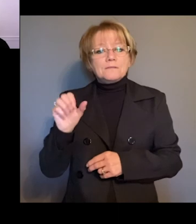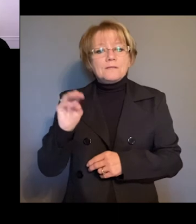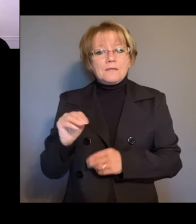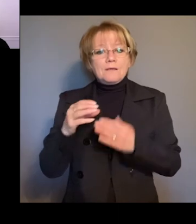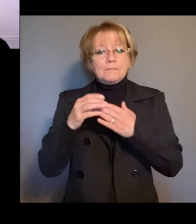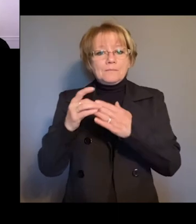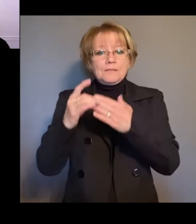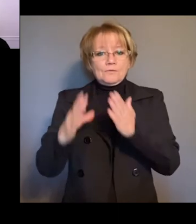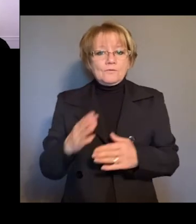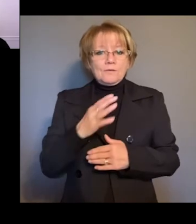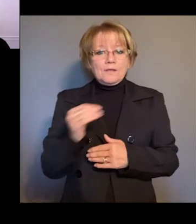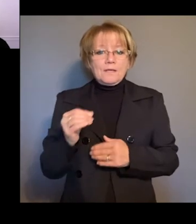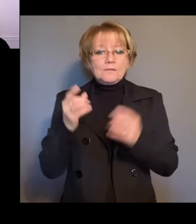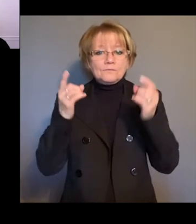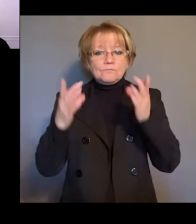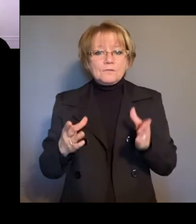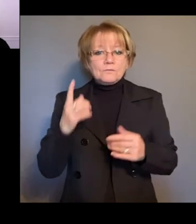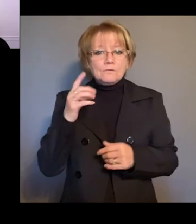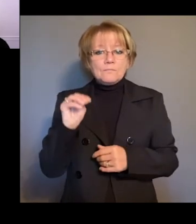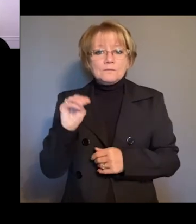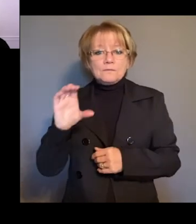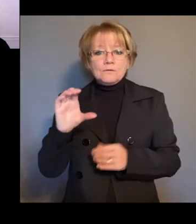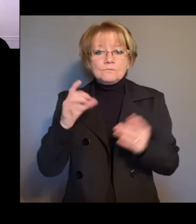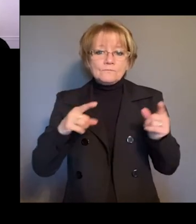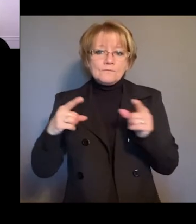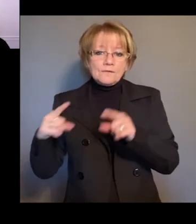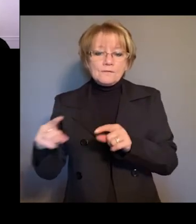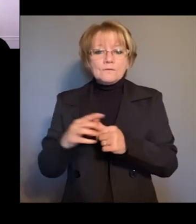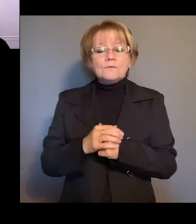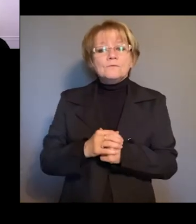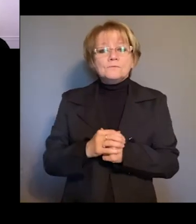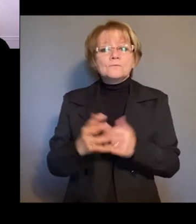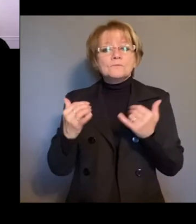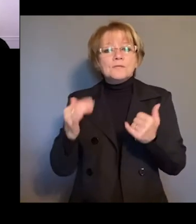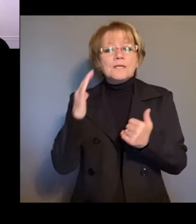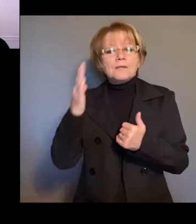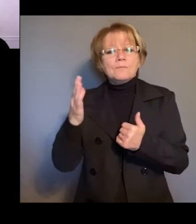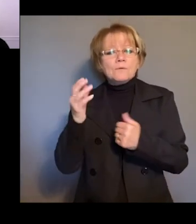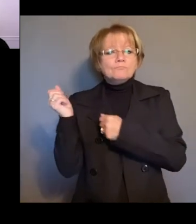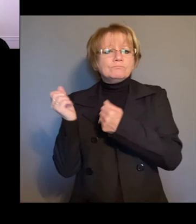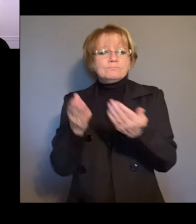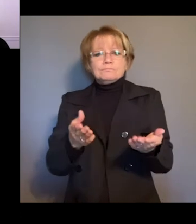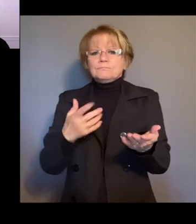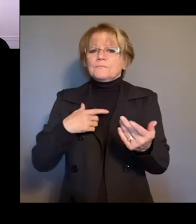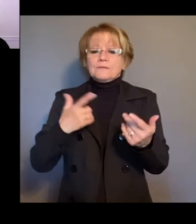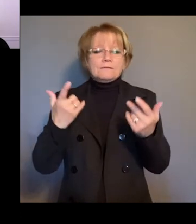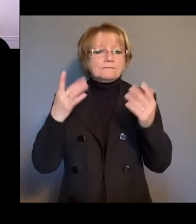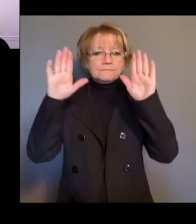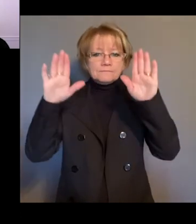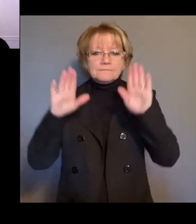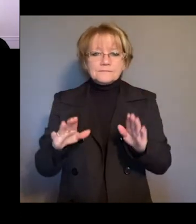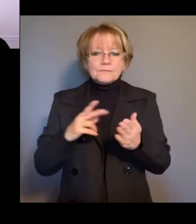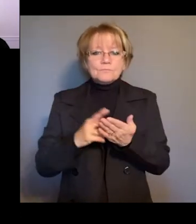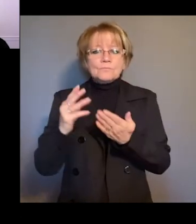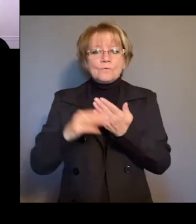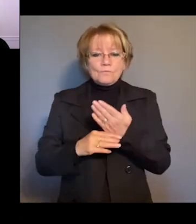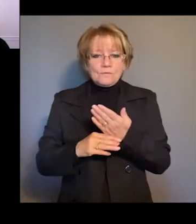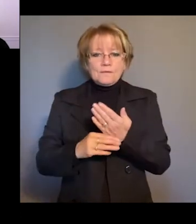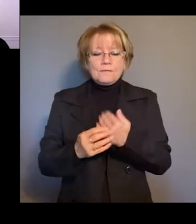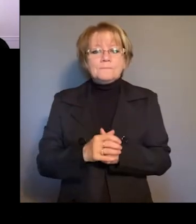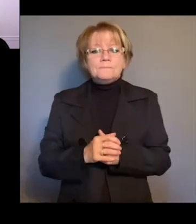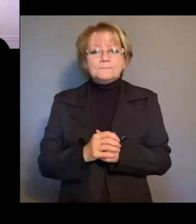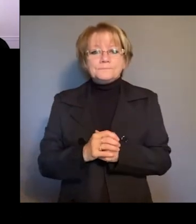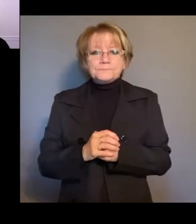Community College. And again, today we're going to bring you a fantastic program as we are building